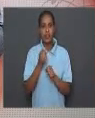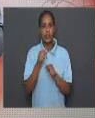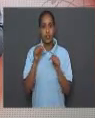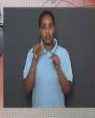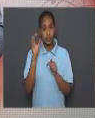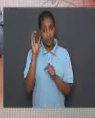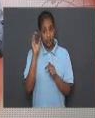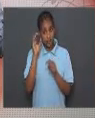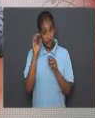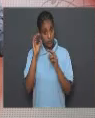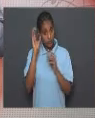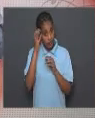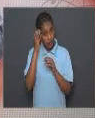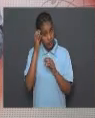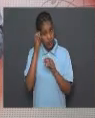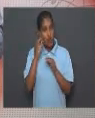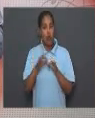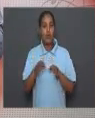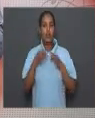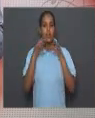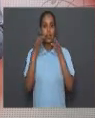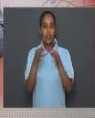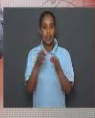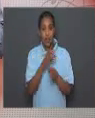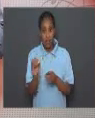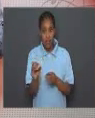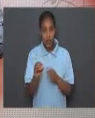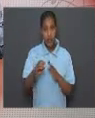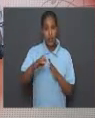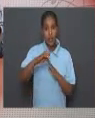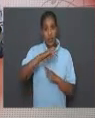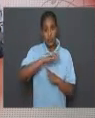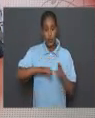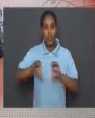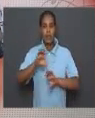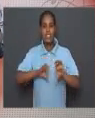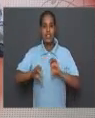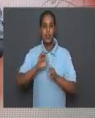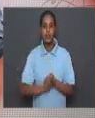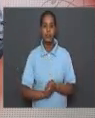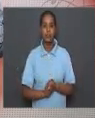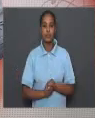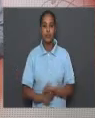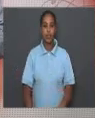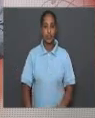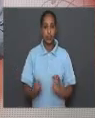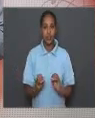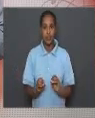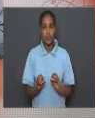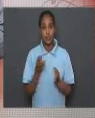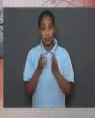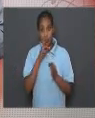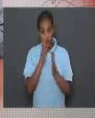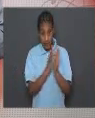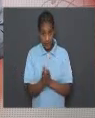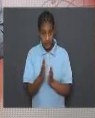the context of conductivity and electrochemistry. Students, if you